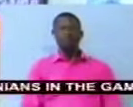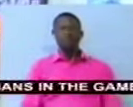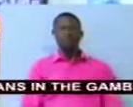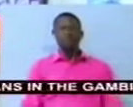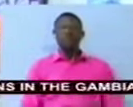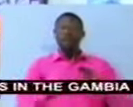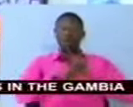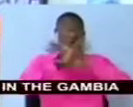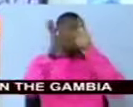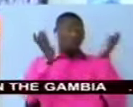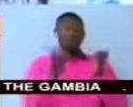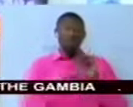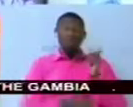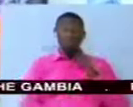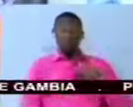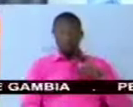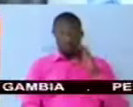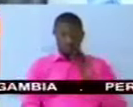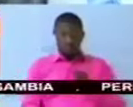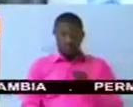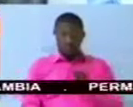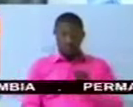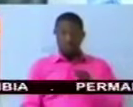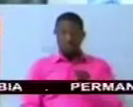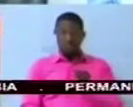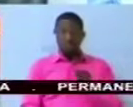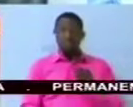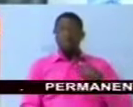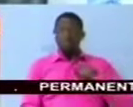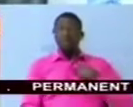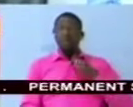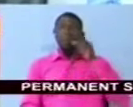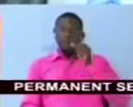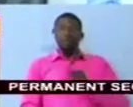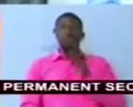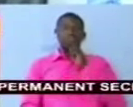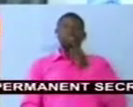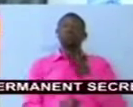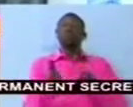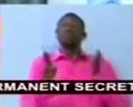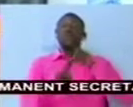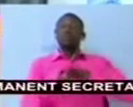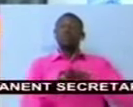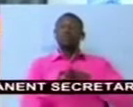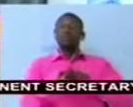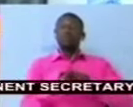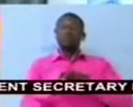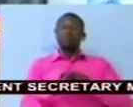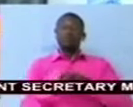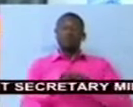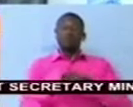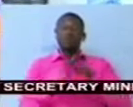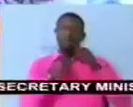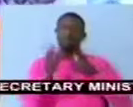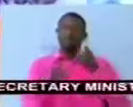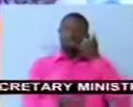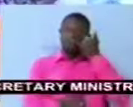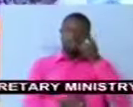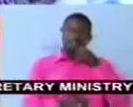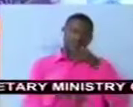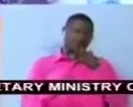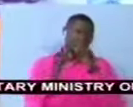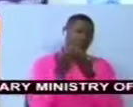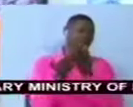in the incidents moy ma bolé I am the one who reported the incident the drug squad the drug